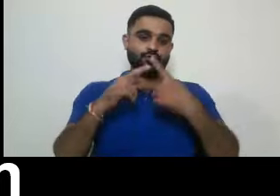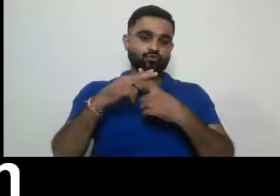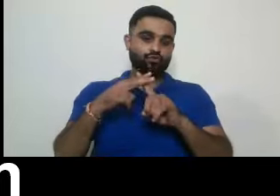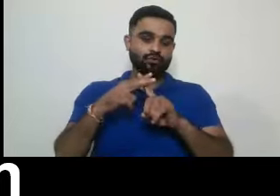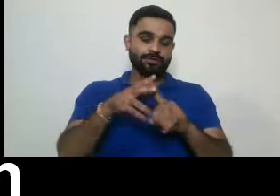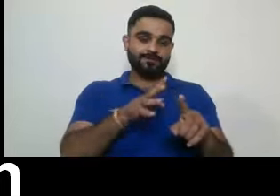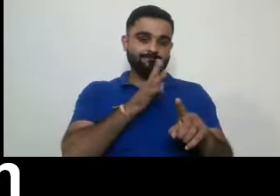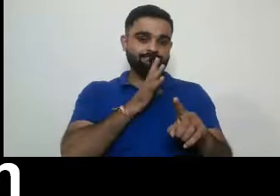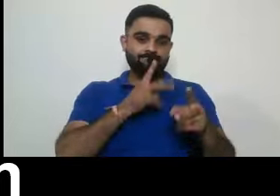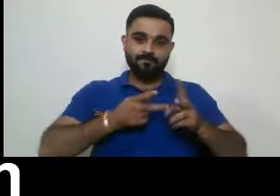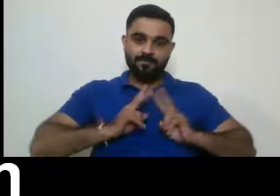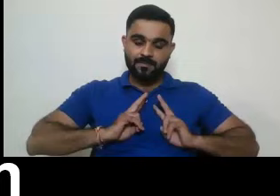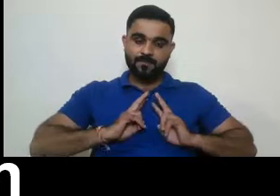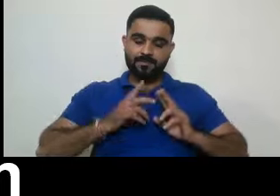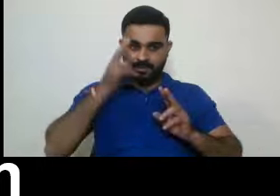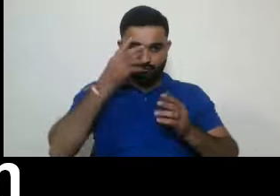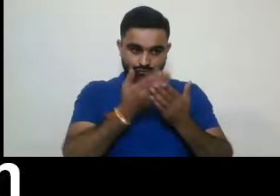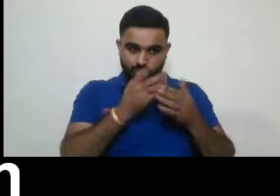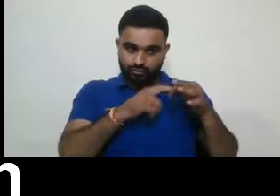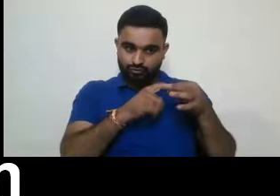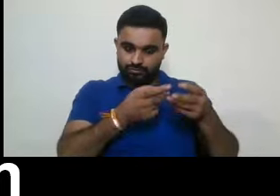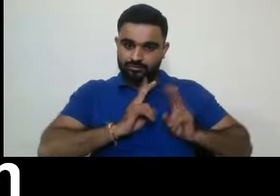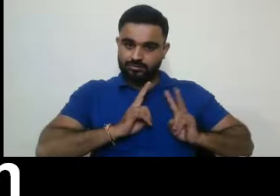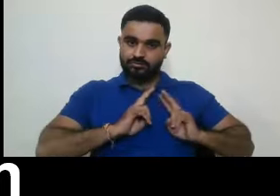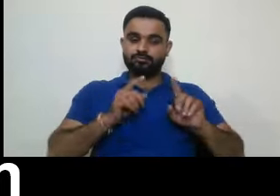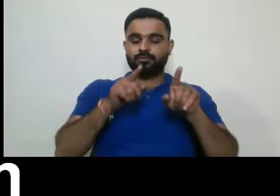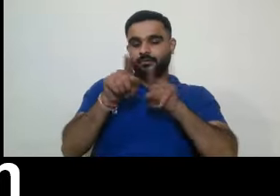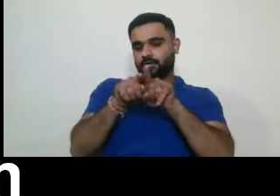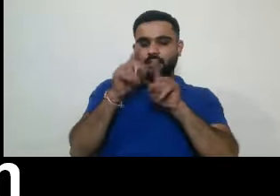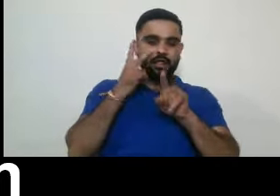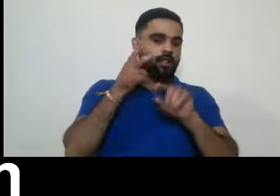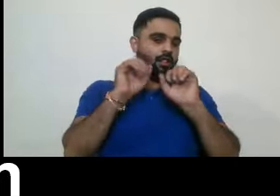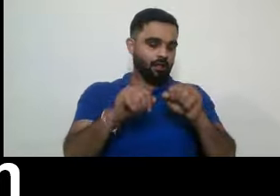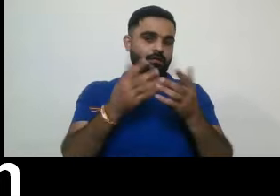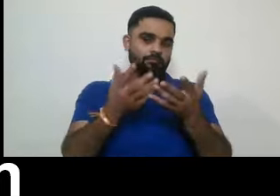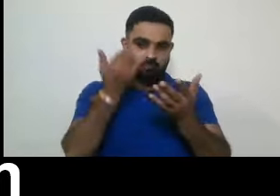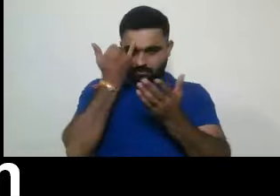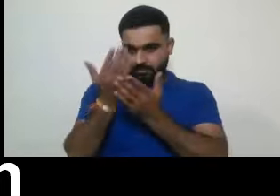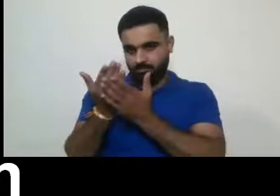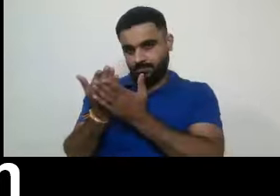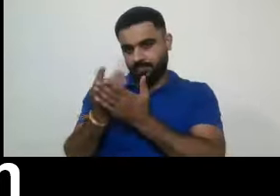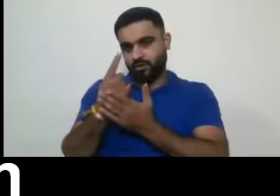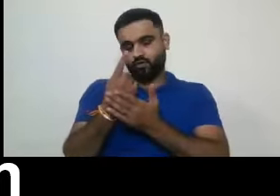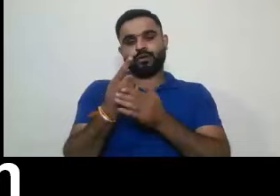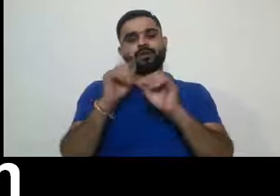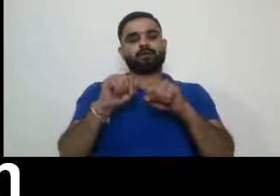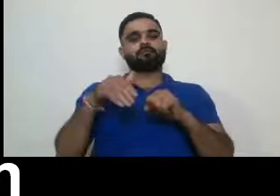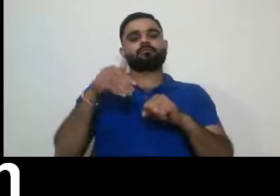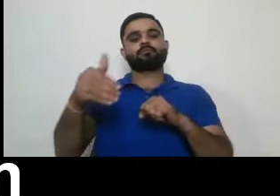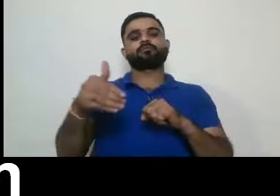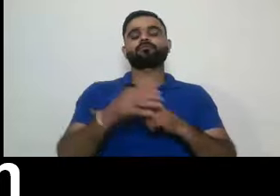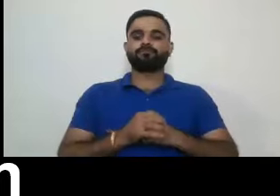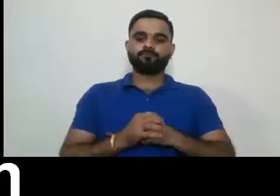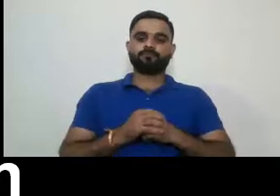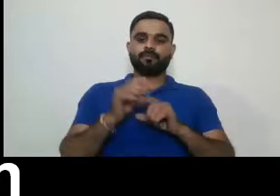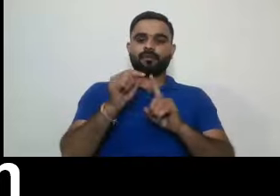and respond to our requirements. And we'll see a demo. And then, of course, you will be suggesting one of the